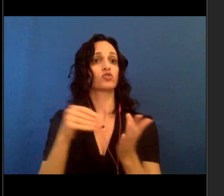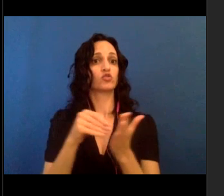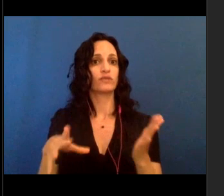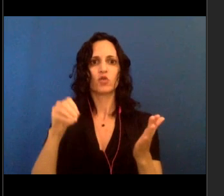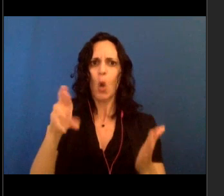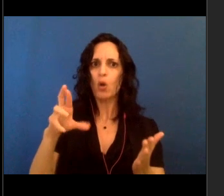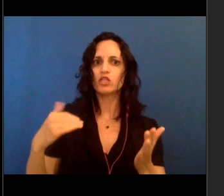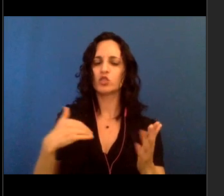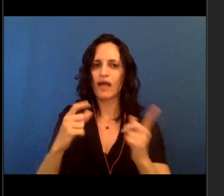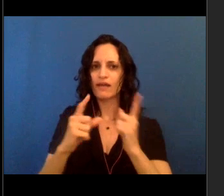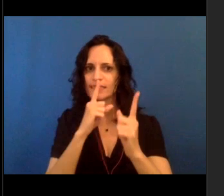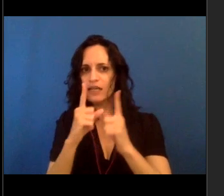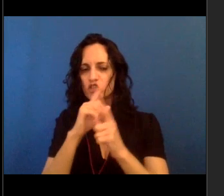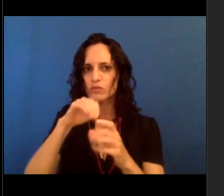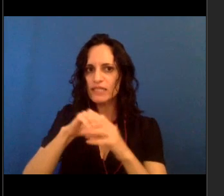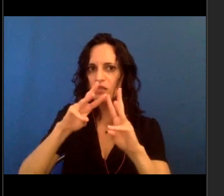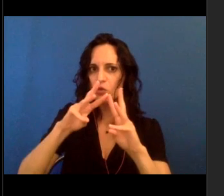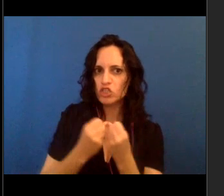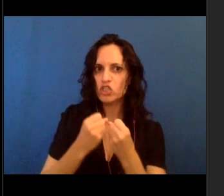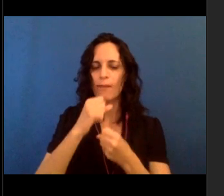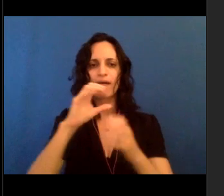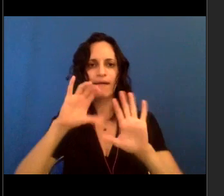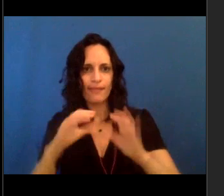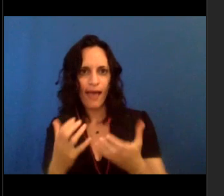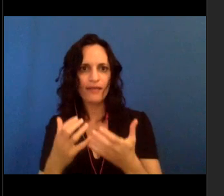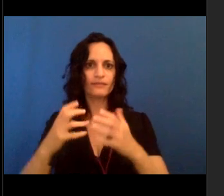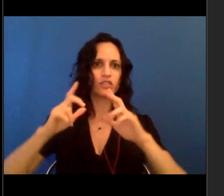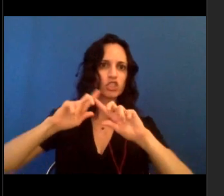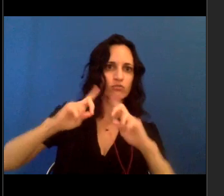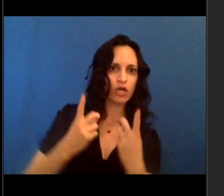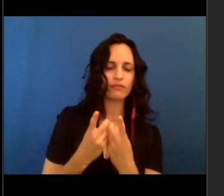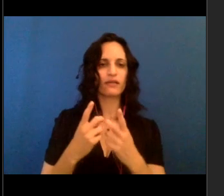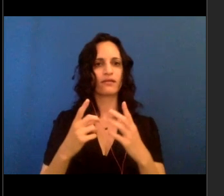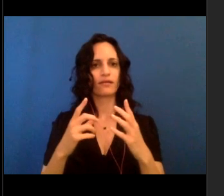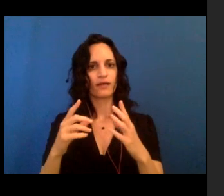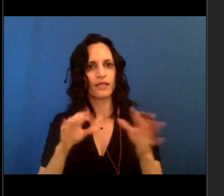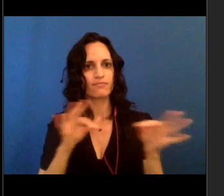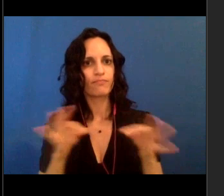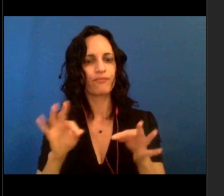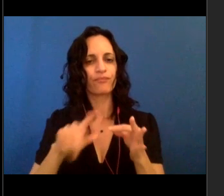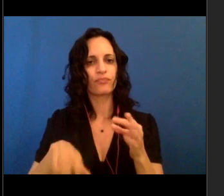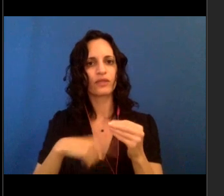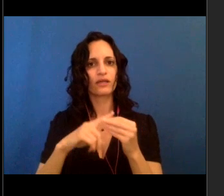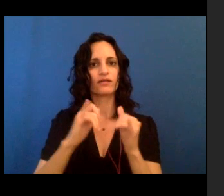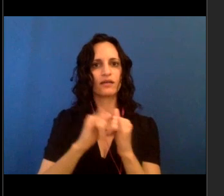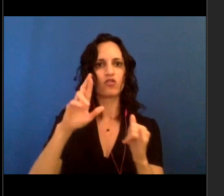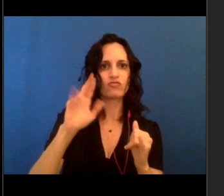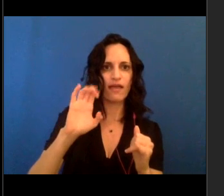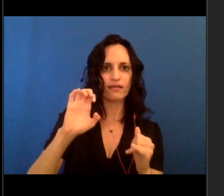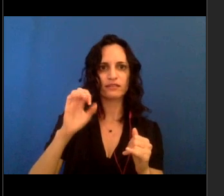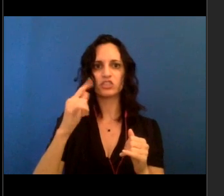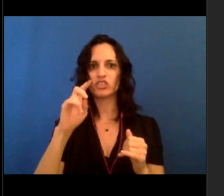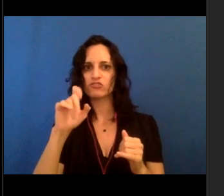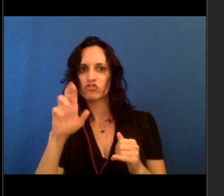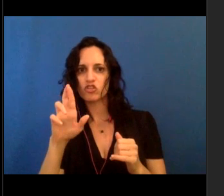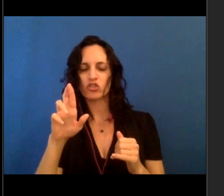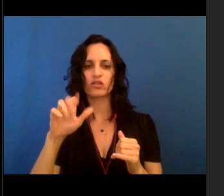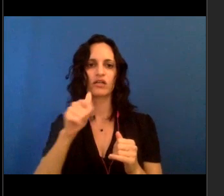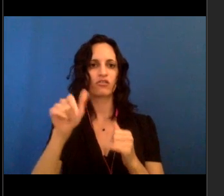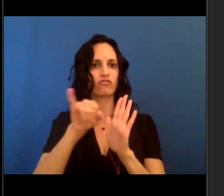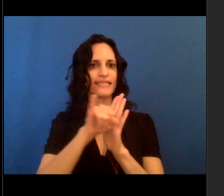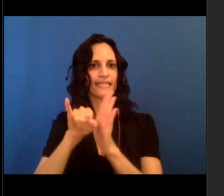happening within that workshop, that class, within the department in general about how race and gender and other identity